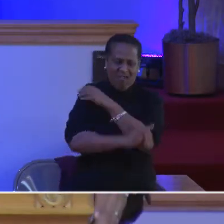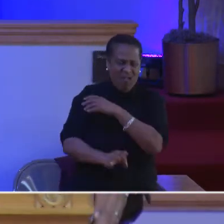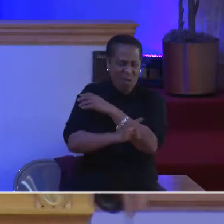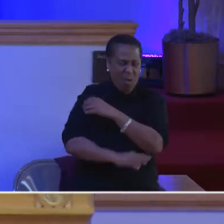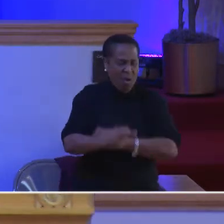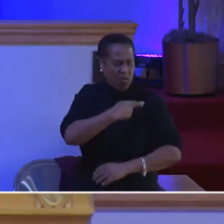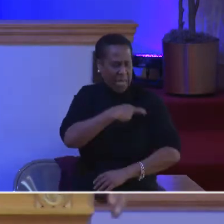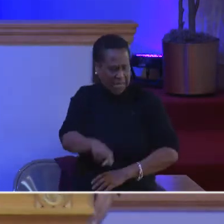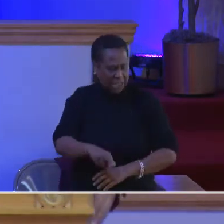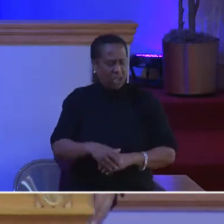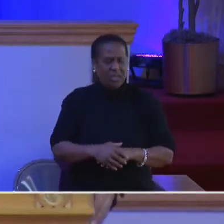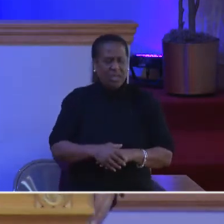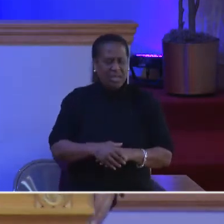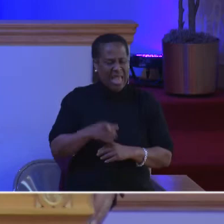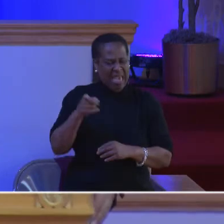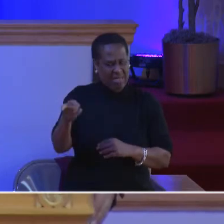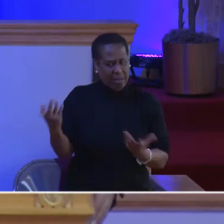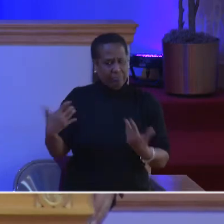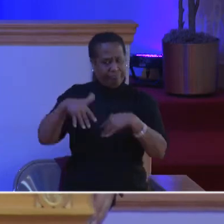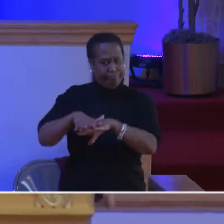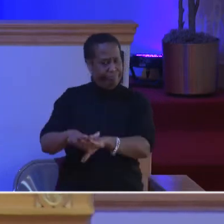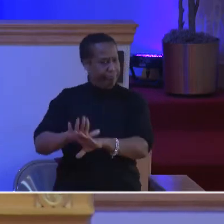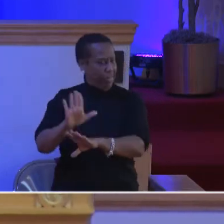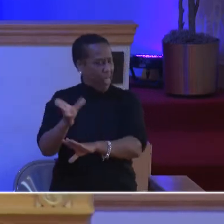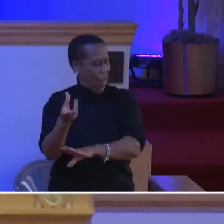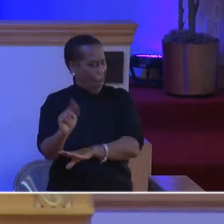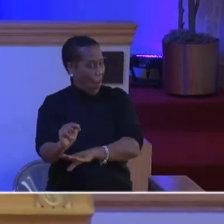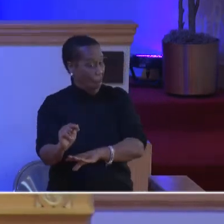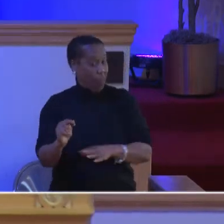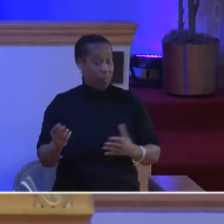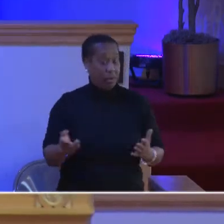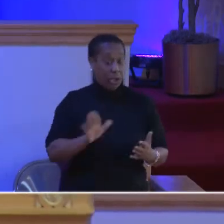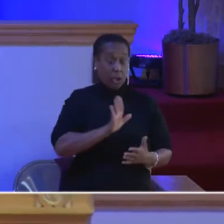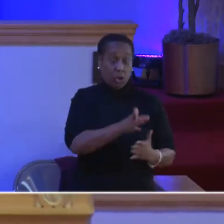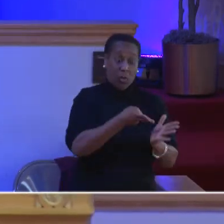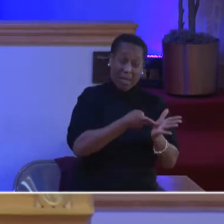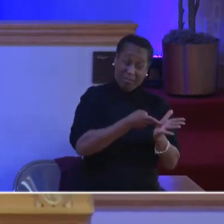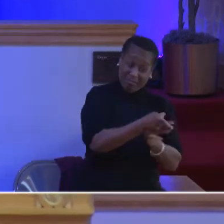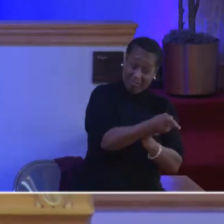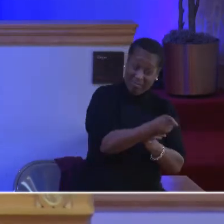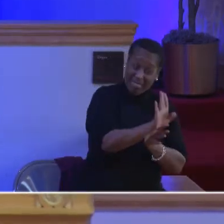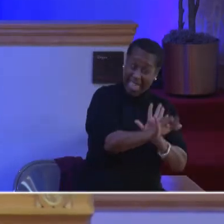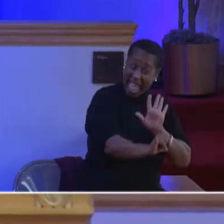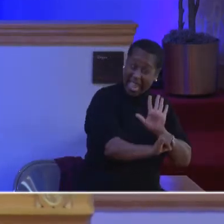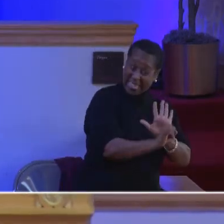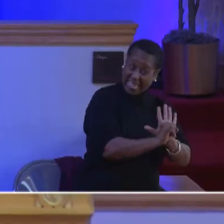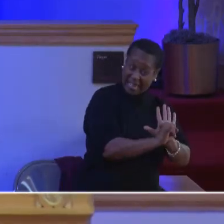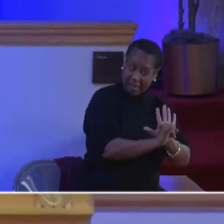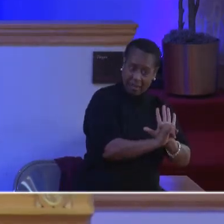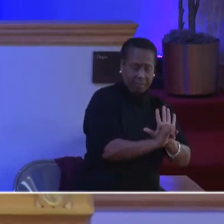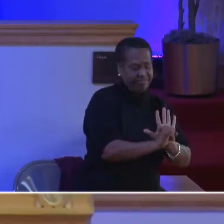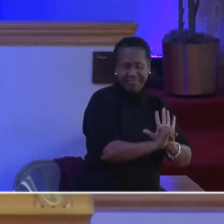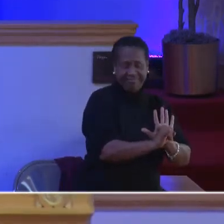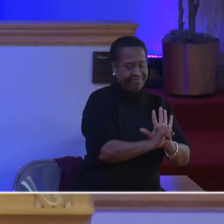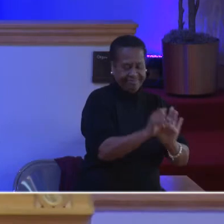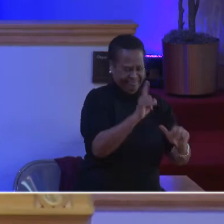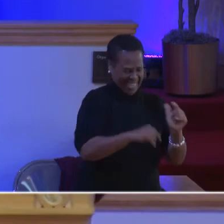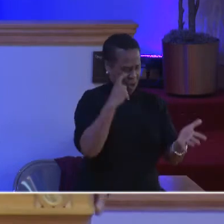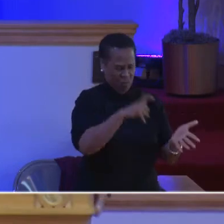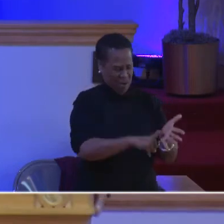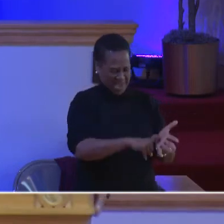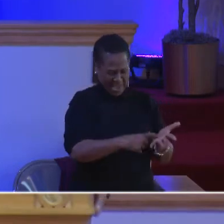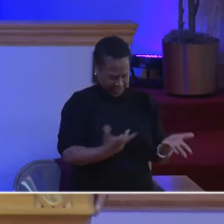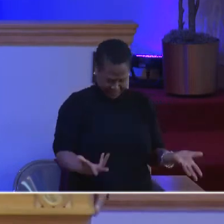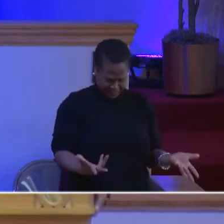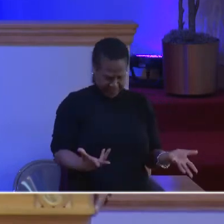religions and integrated them into their own, such that their authentic identity is no longer discernible to